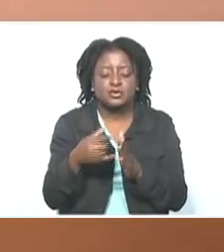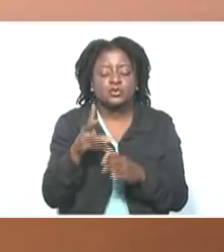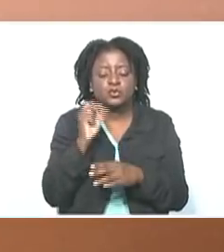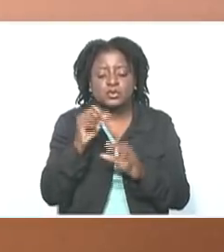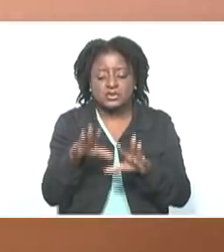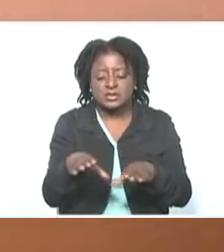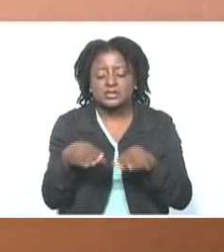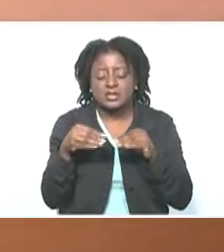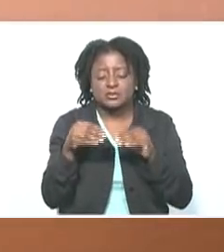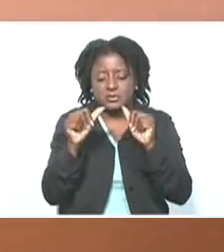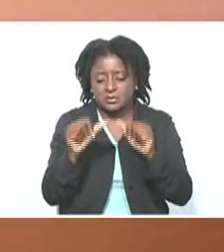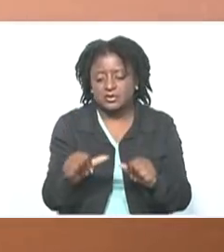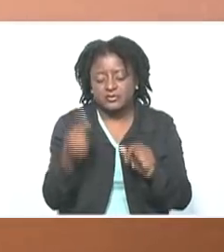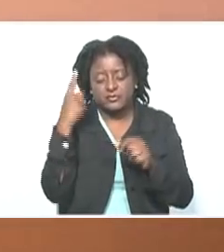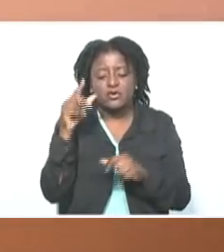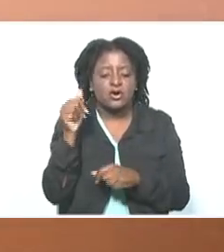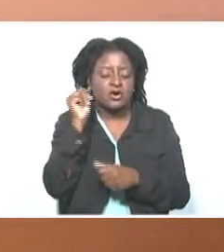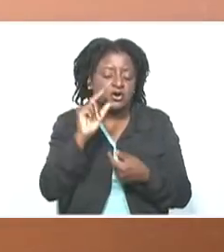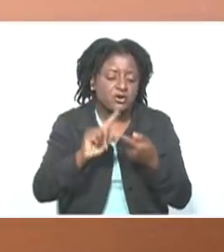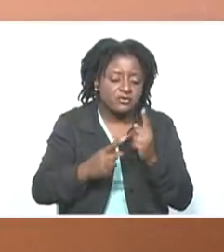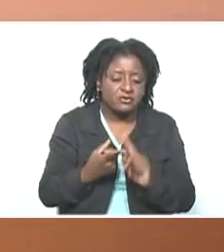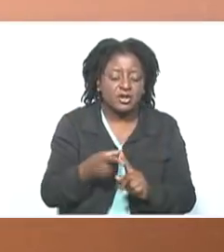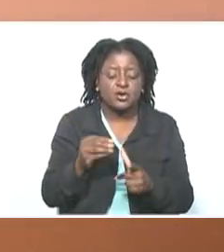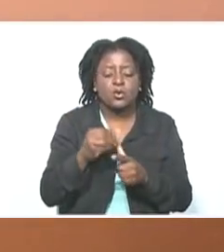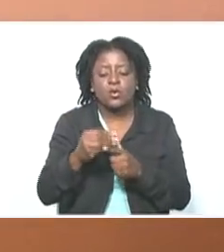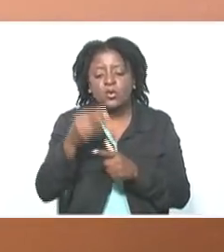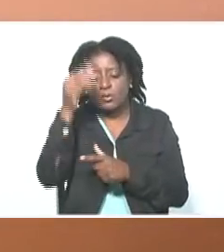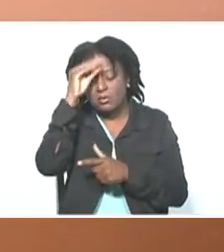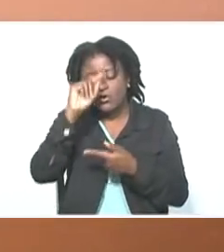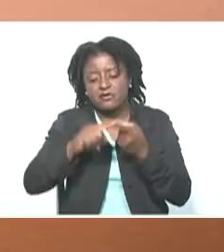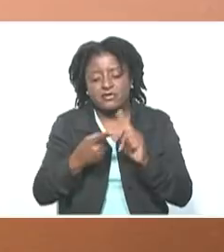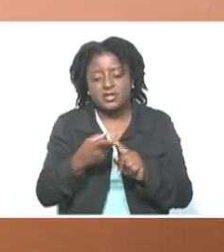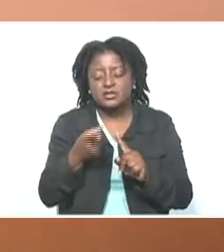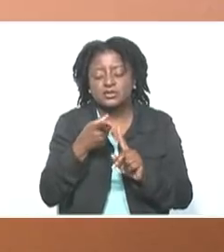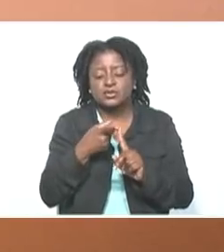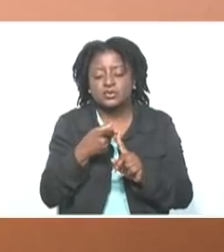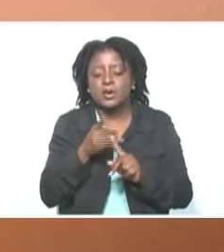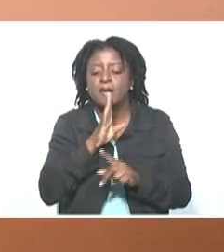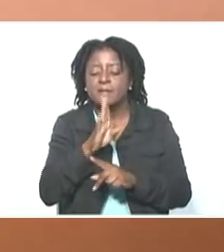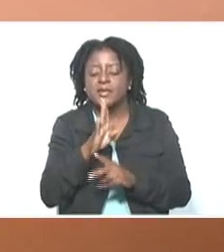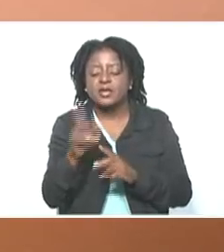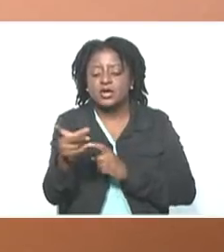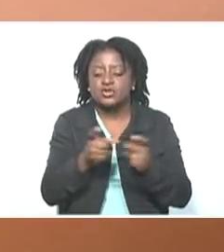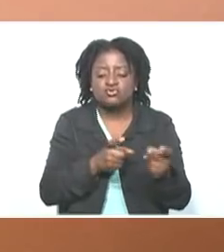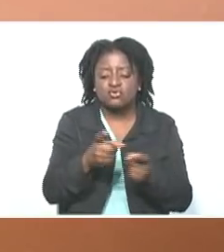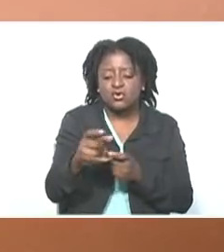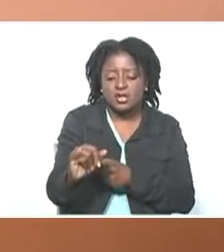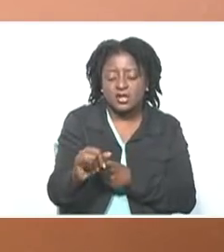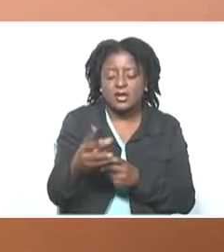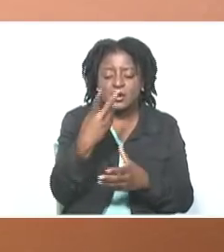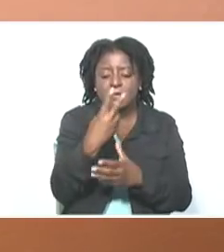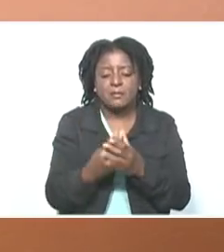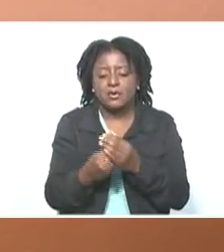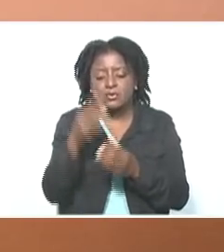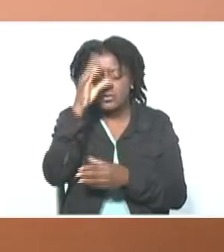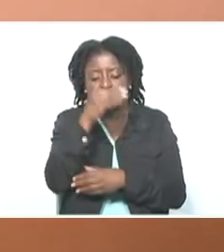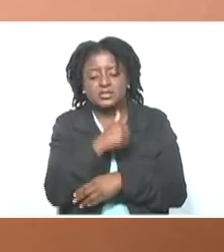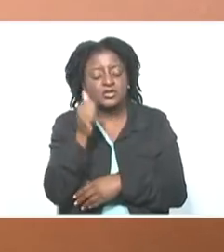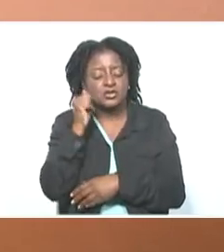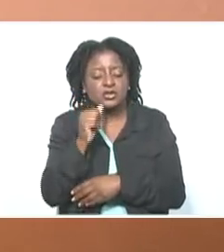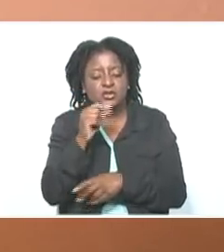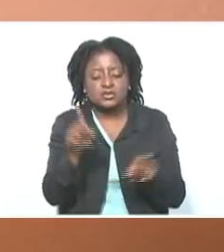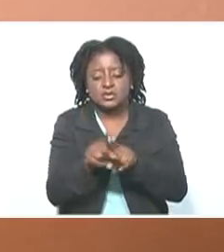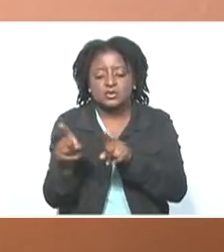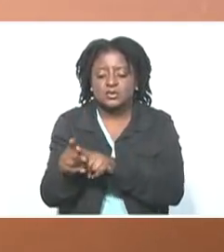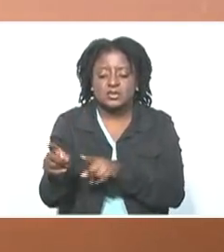acceptable for their girlfriend or boyfriend to be controlling, and both boys and girls were equally likely